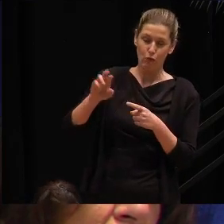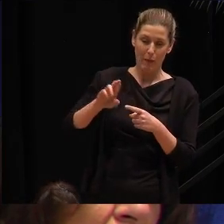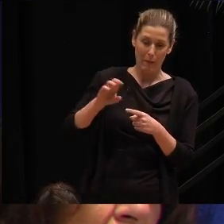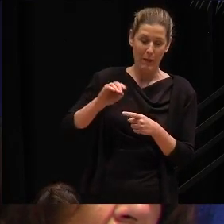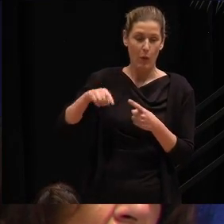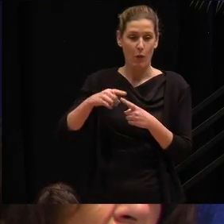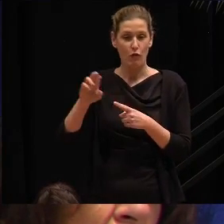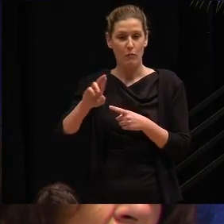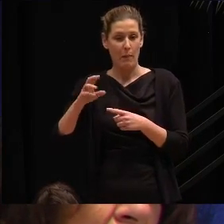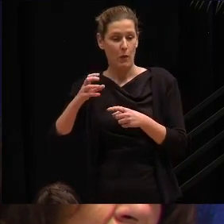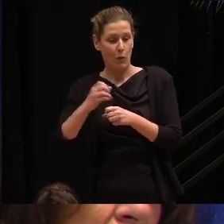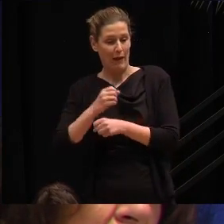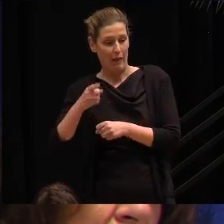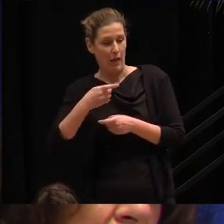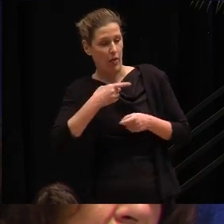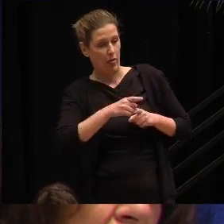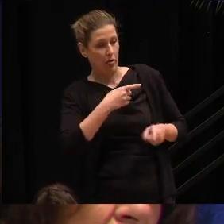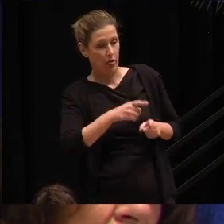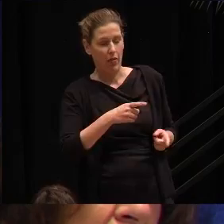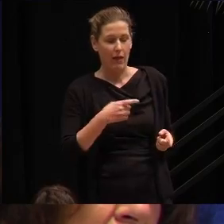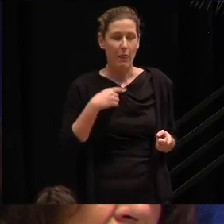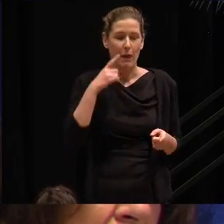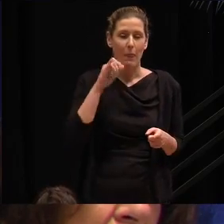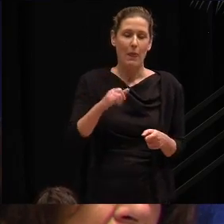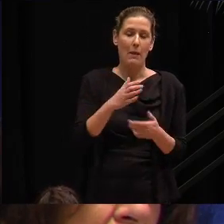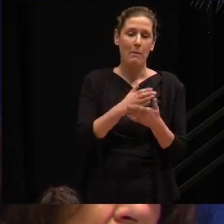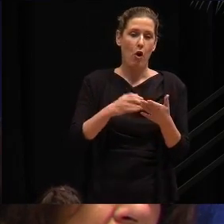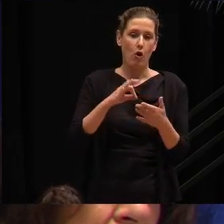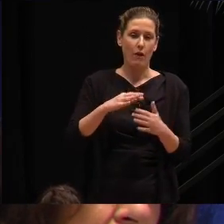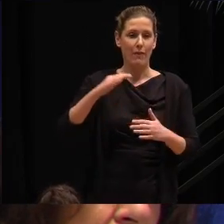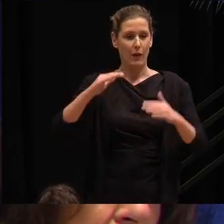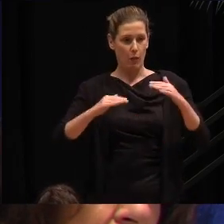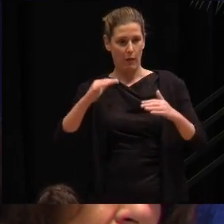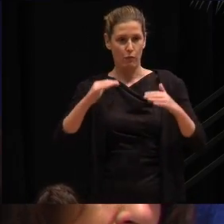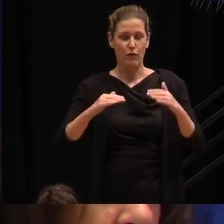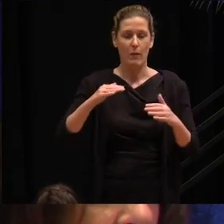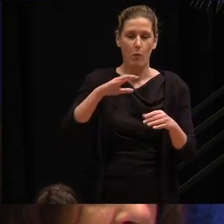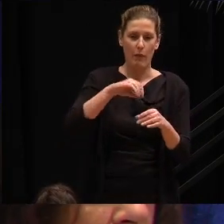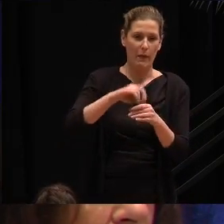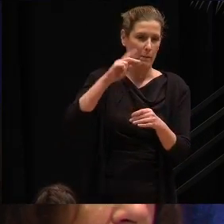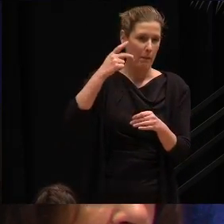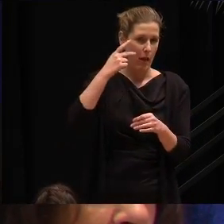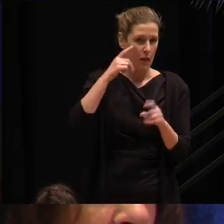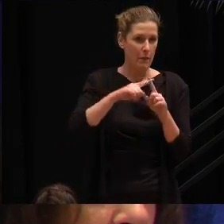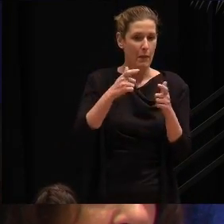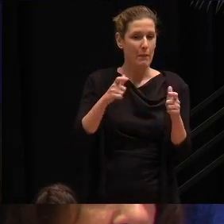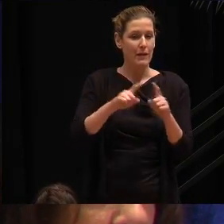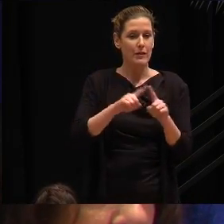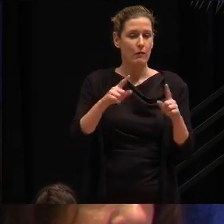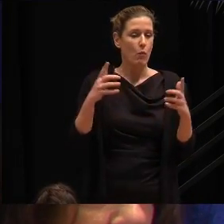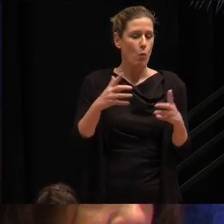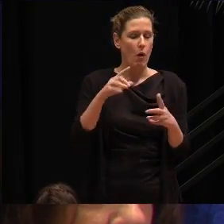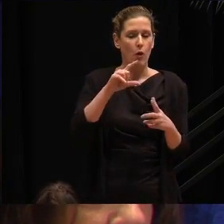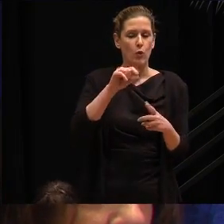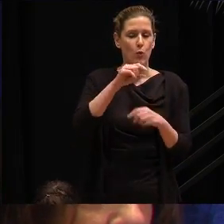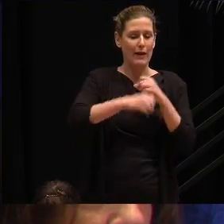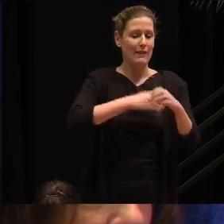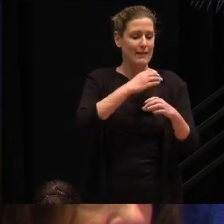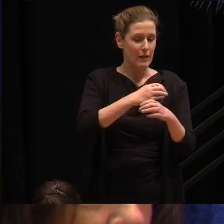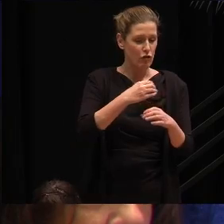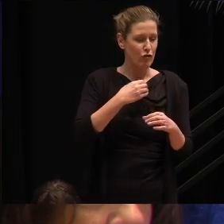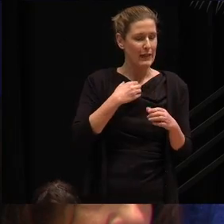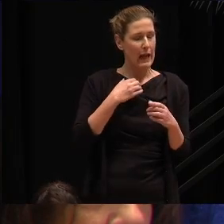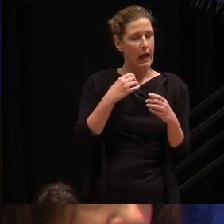part of the equilibrium that we're supposed to see. The big difference, I think, is in the 20th century, we had this sort of period of